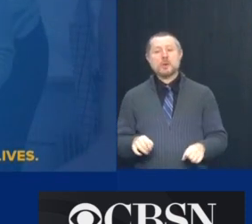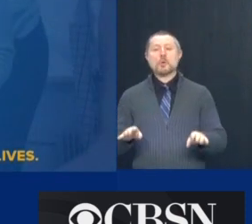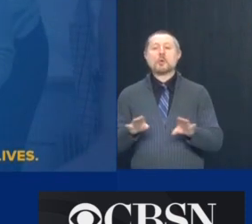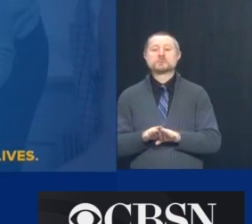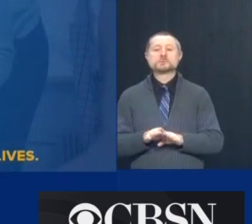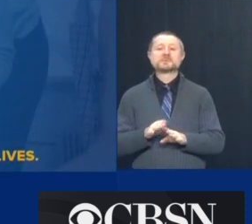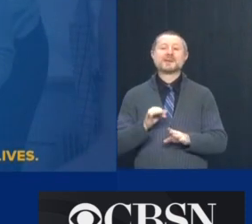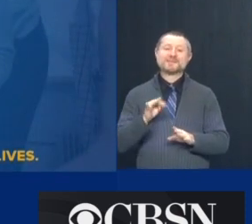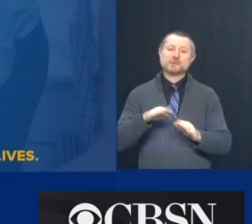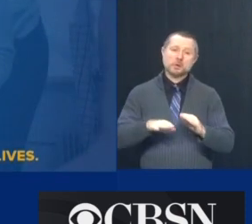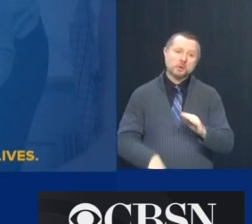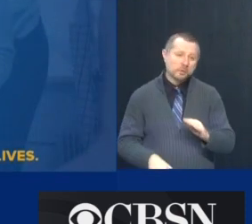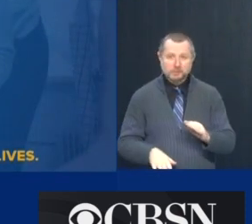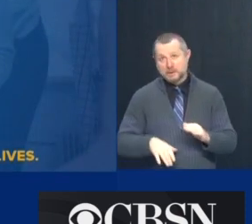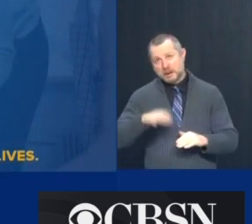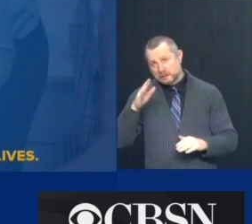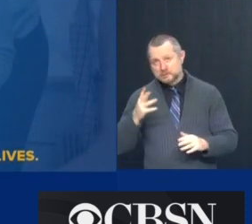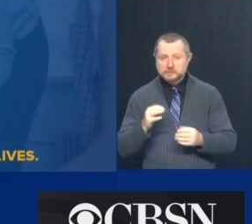level.